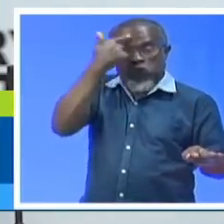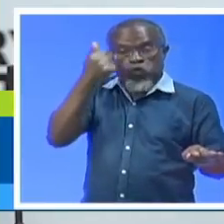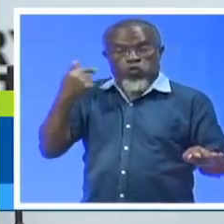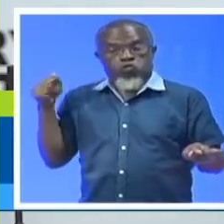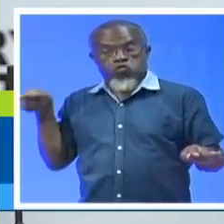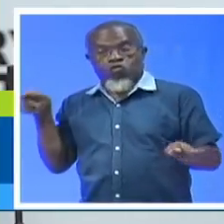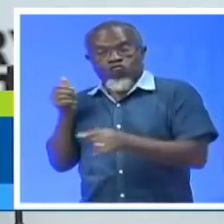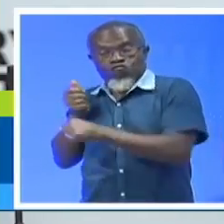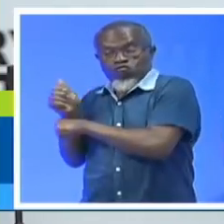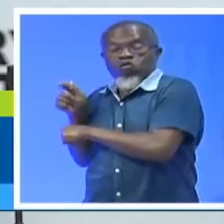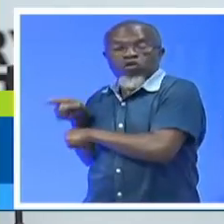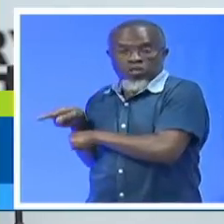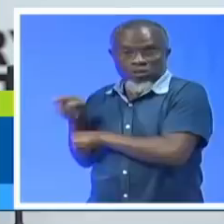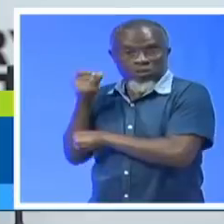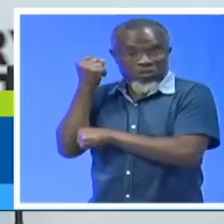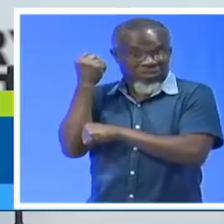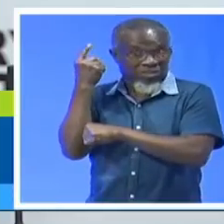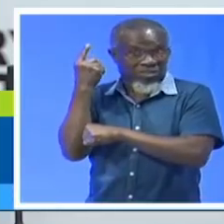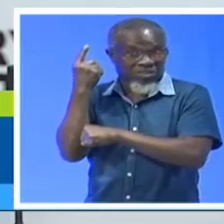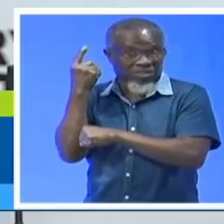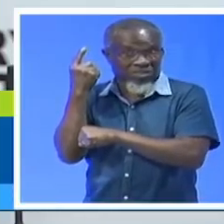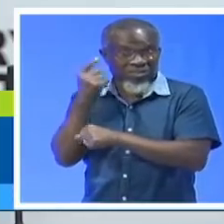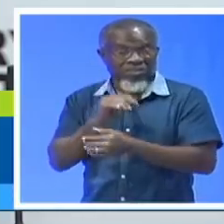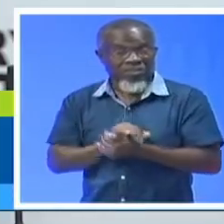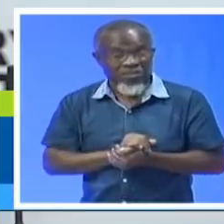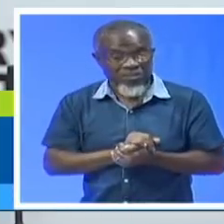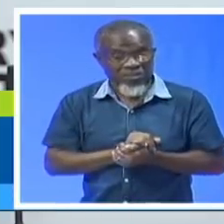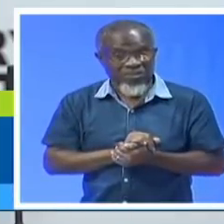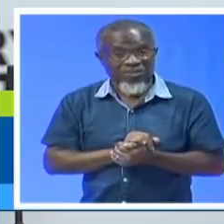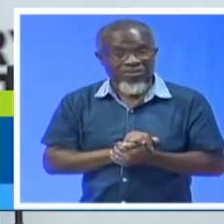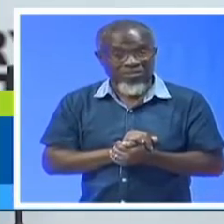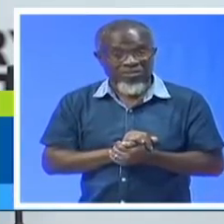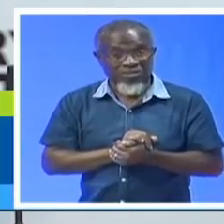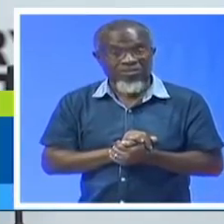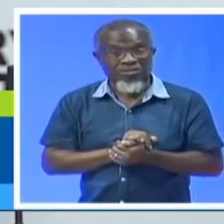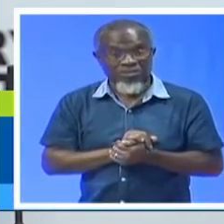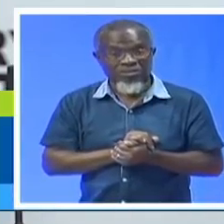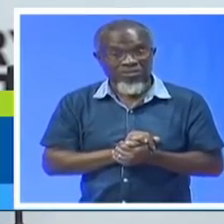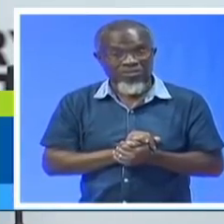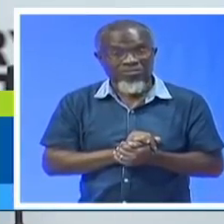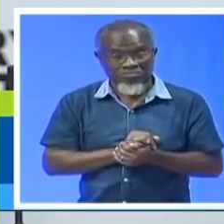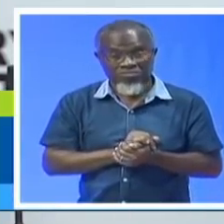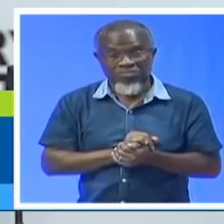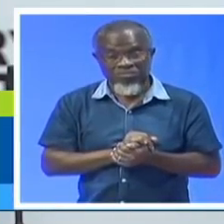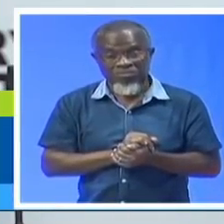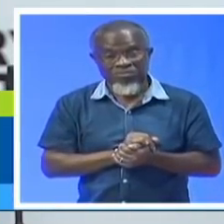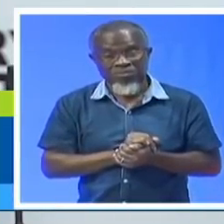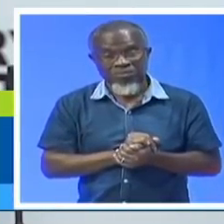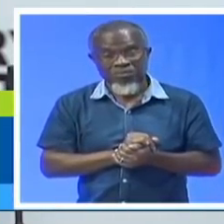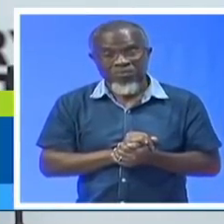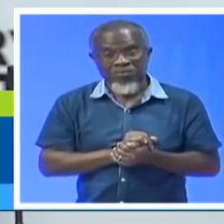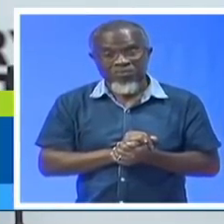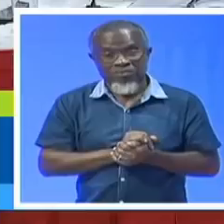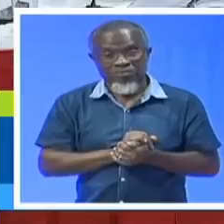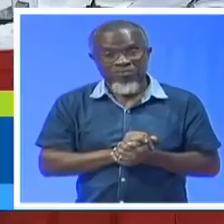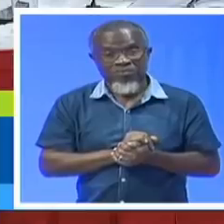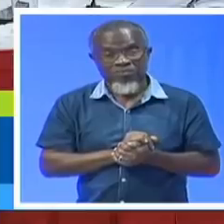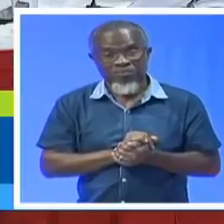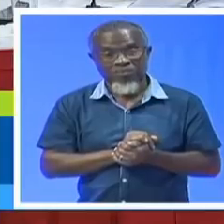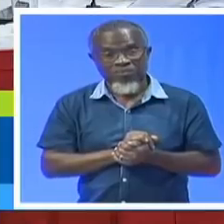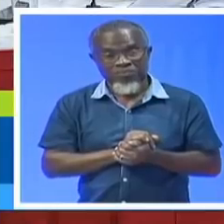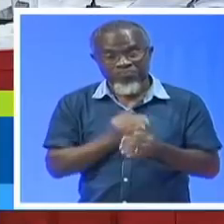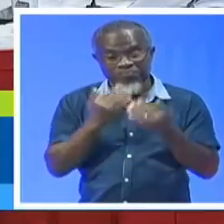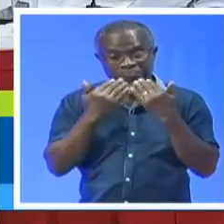for Richard for again raising that. You really raise a moral and ethical issue. Thank you very much, my friend. Thank you,